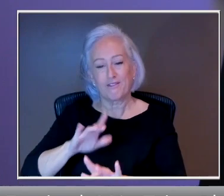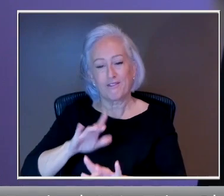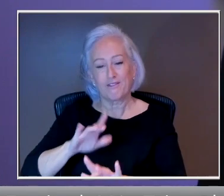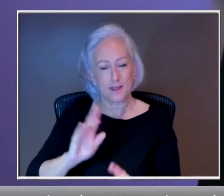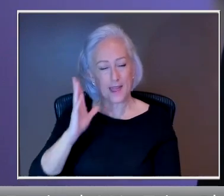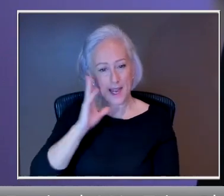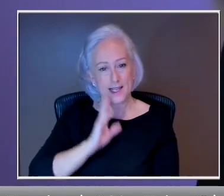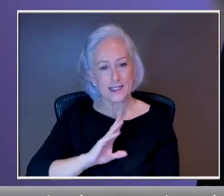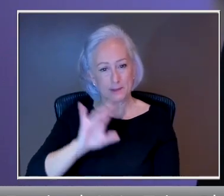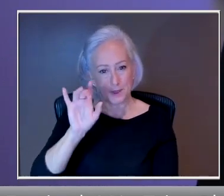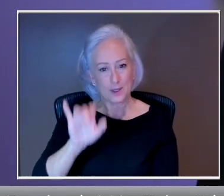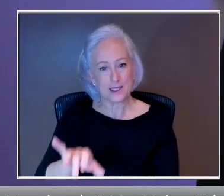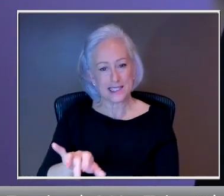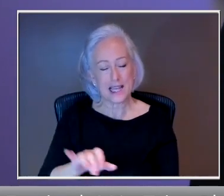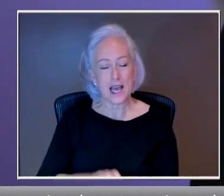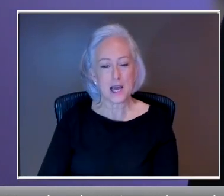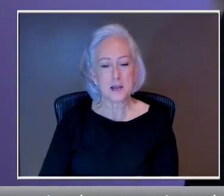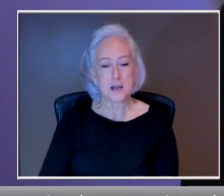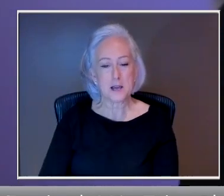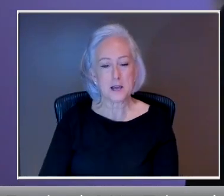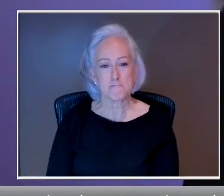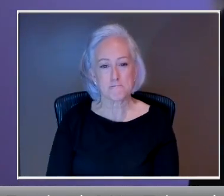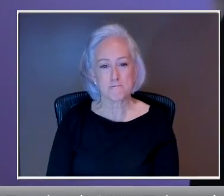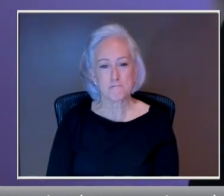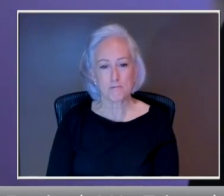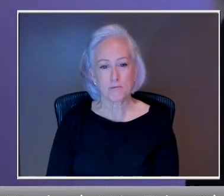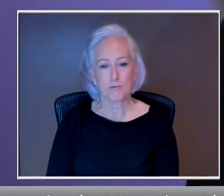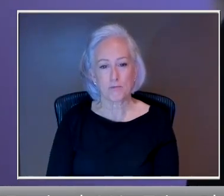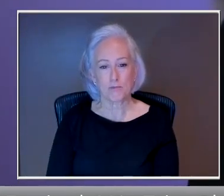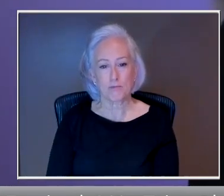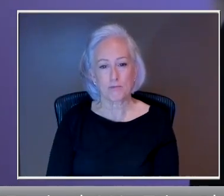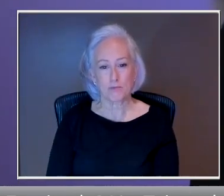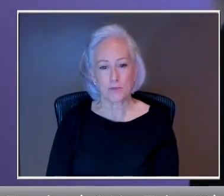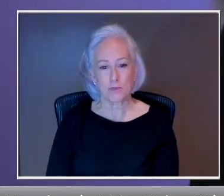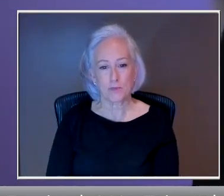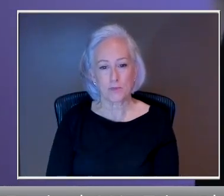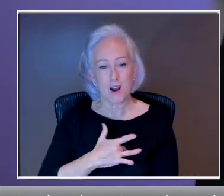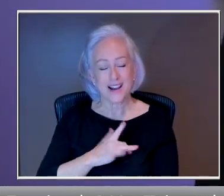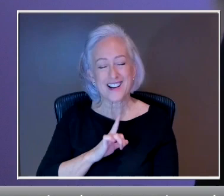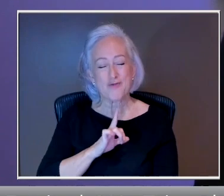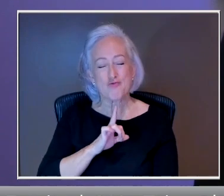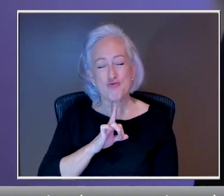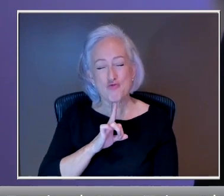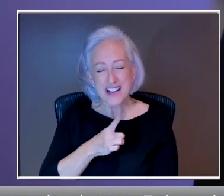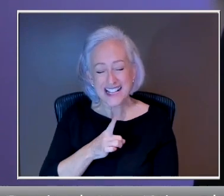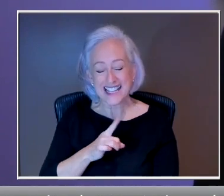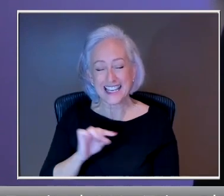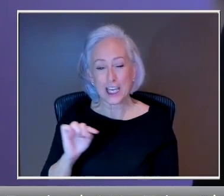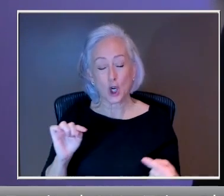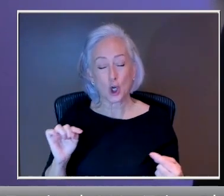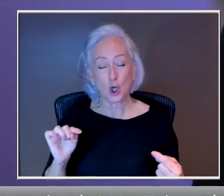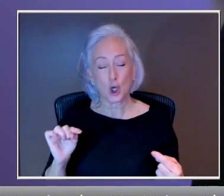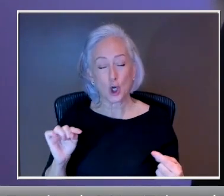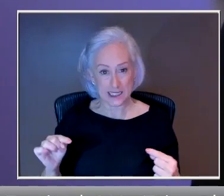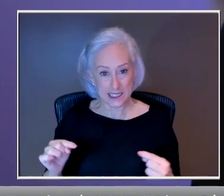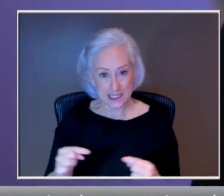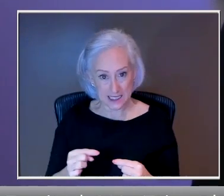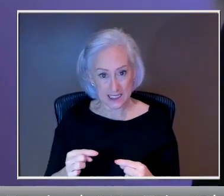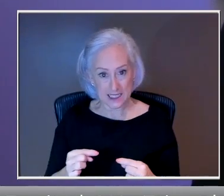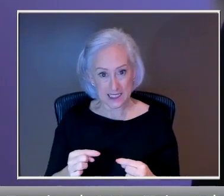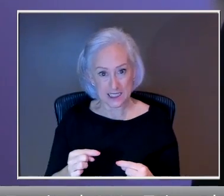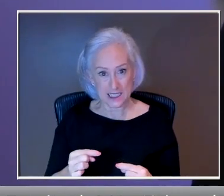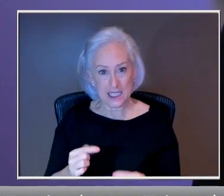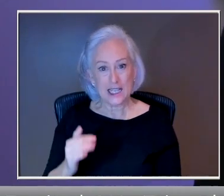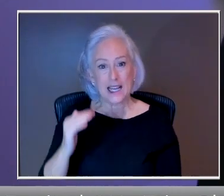because it is your heart hurts, and I know that I was feeling that,